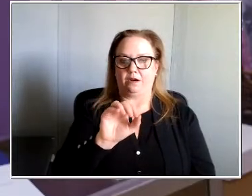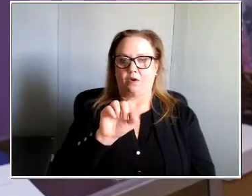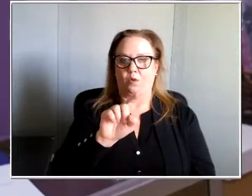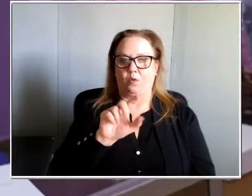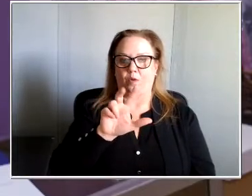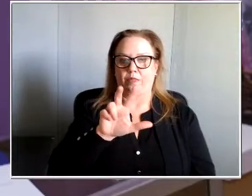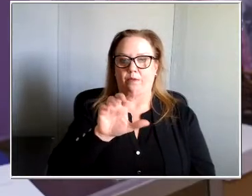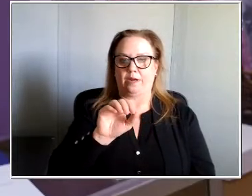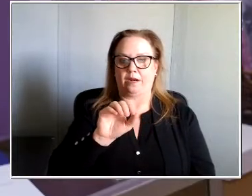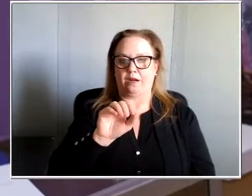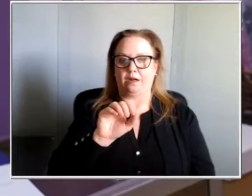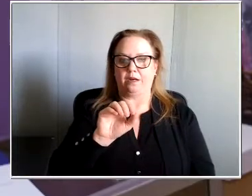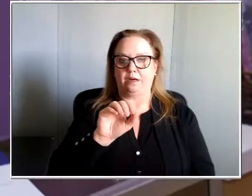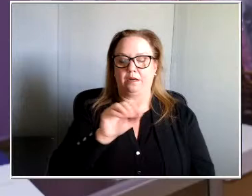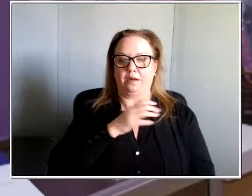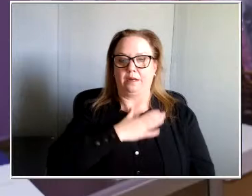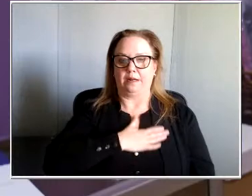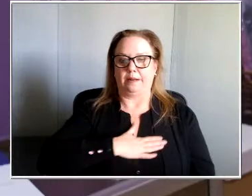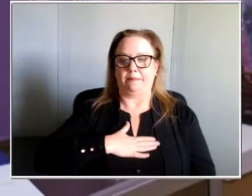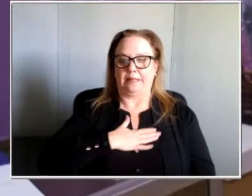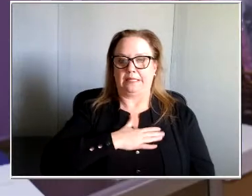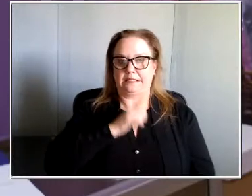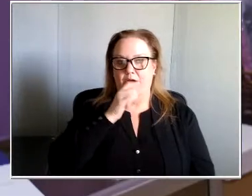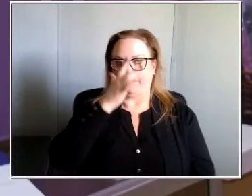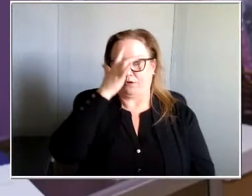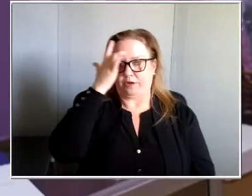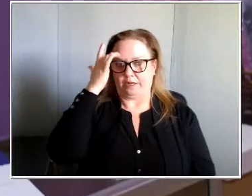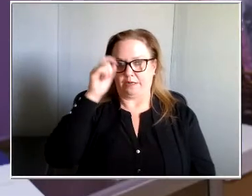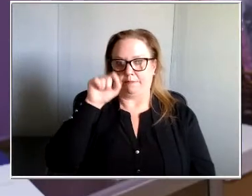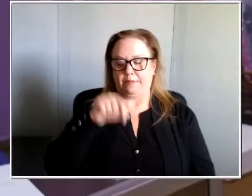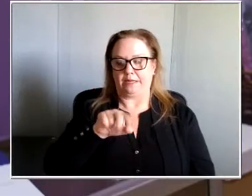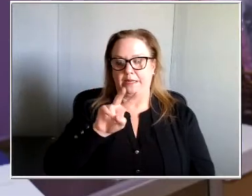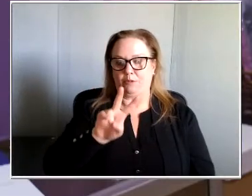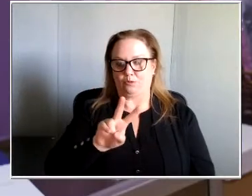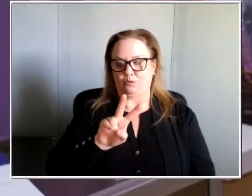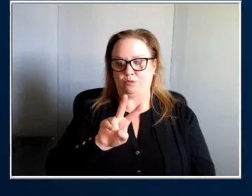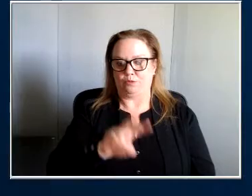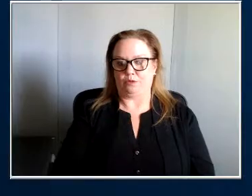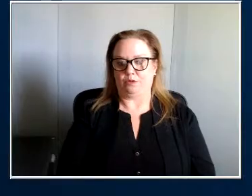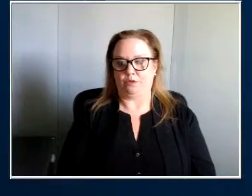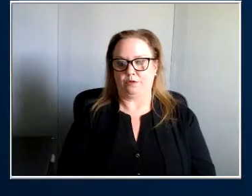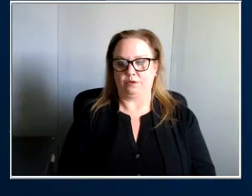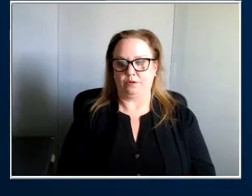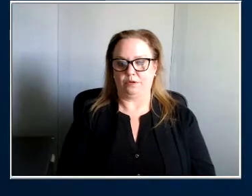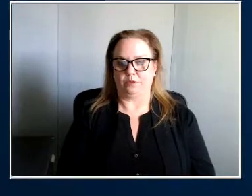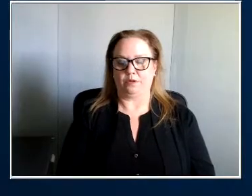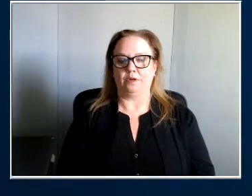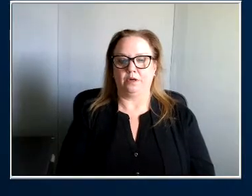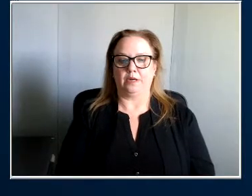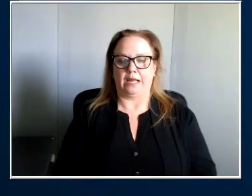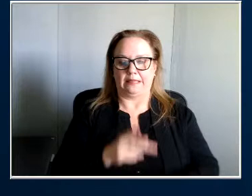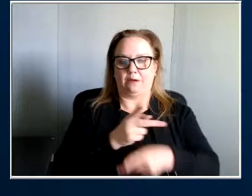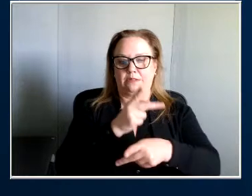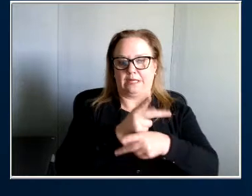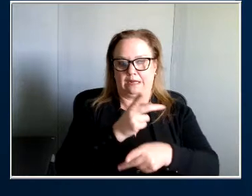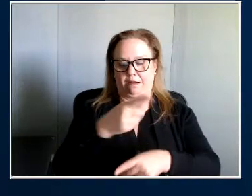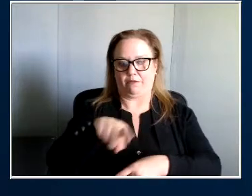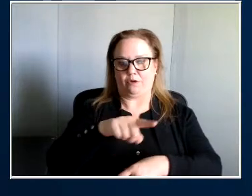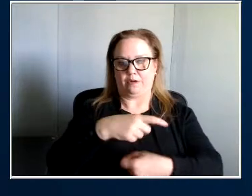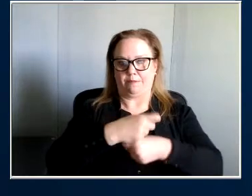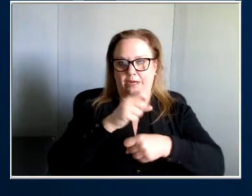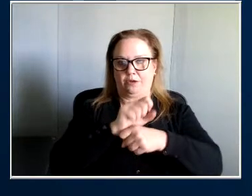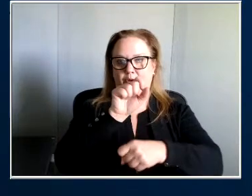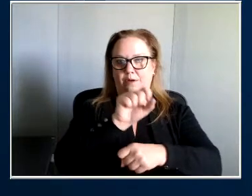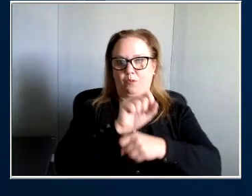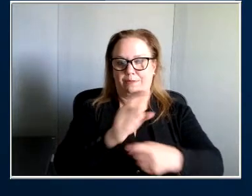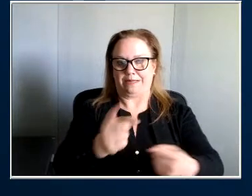913-588-0130. And please don't forget to hit option 2. And they'll be glad to take care of you and get you in to see